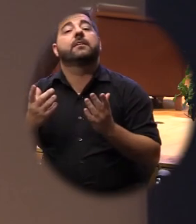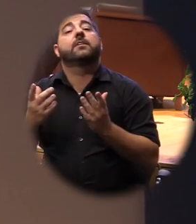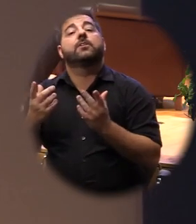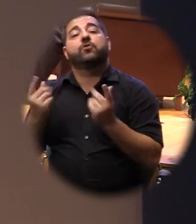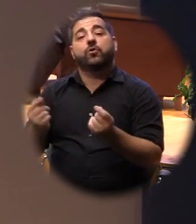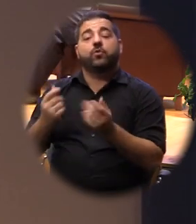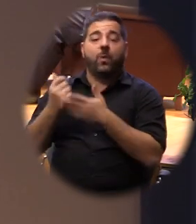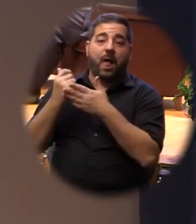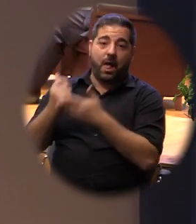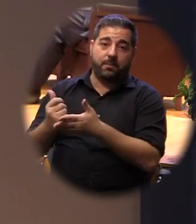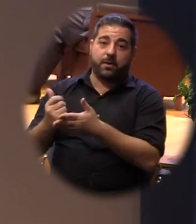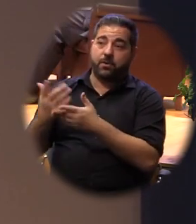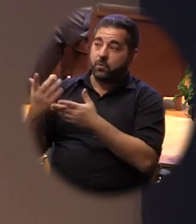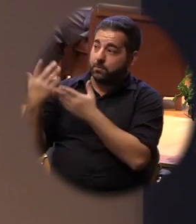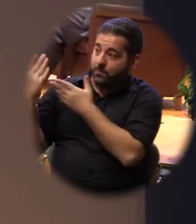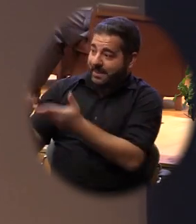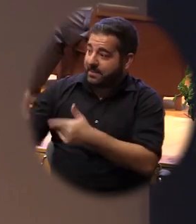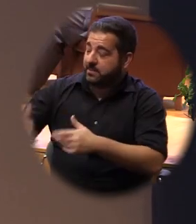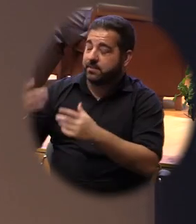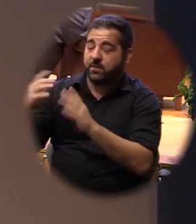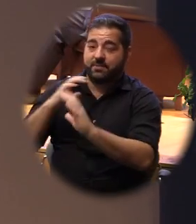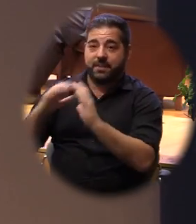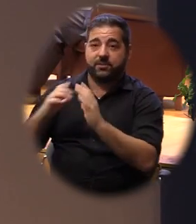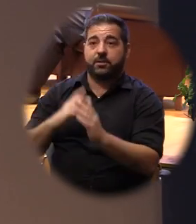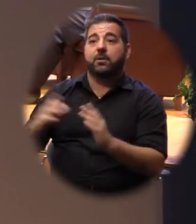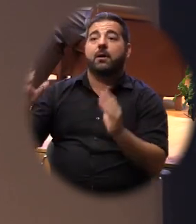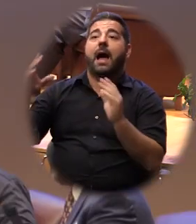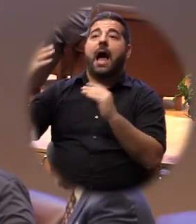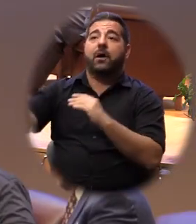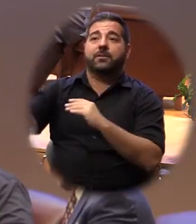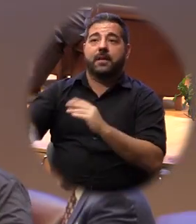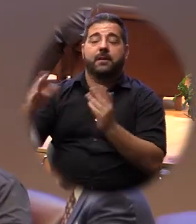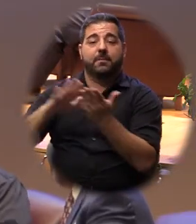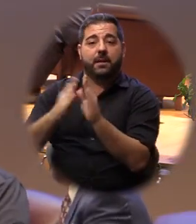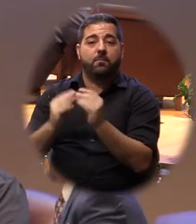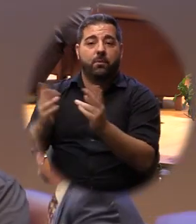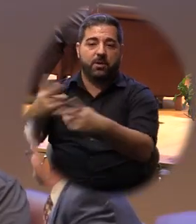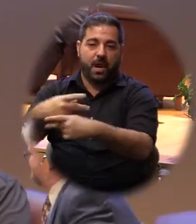conversations, public discourse, into more constructive places?